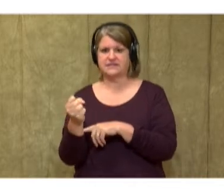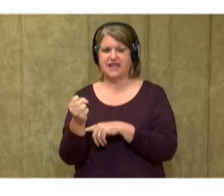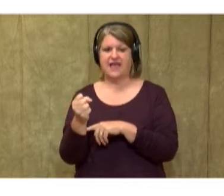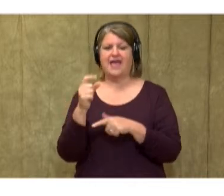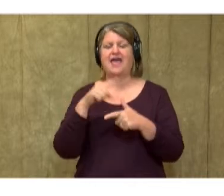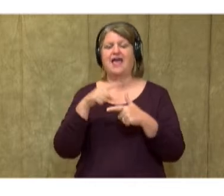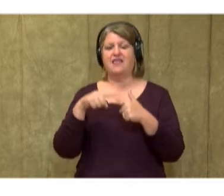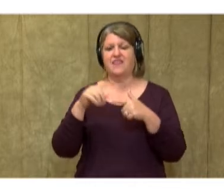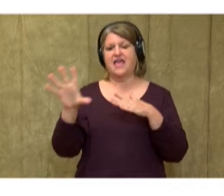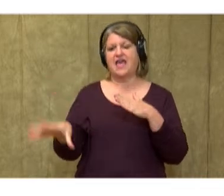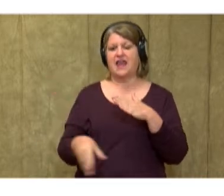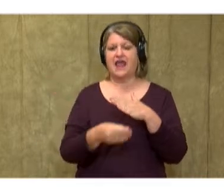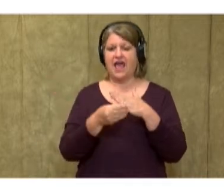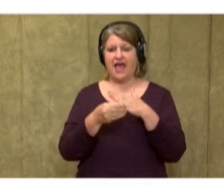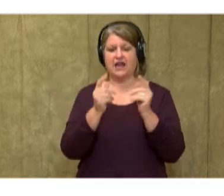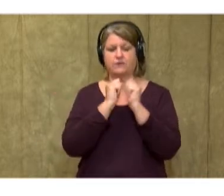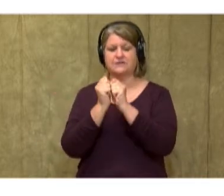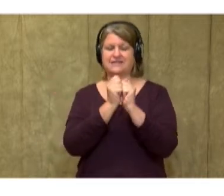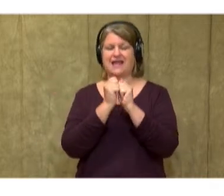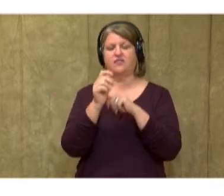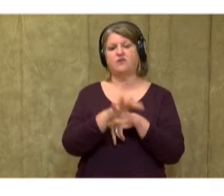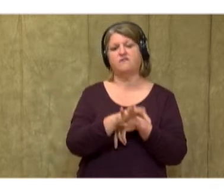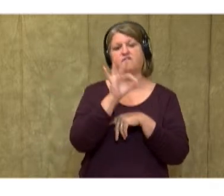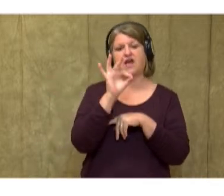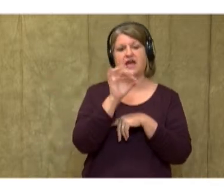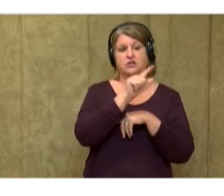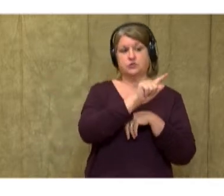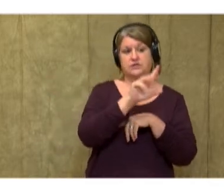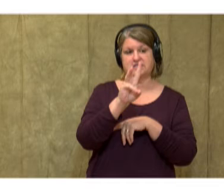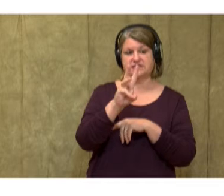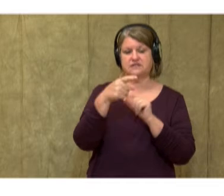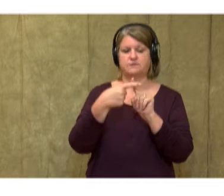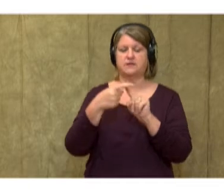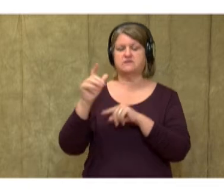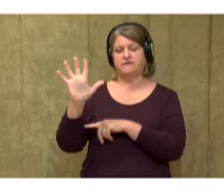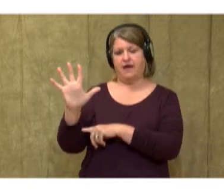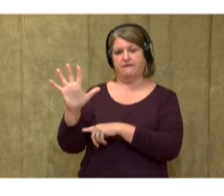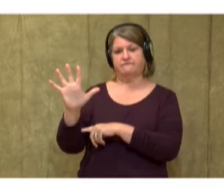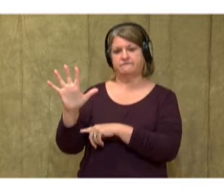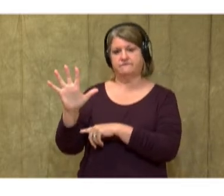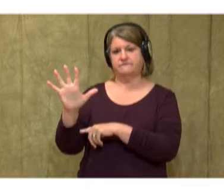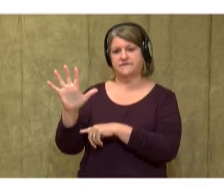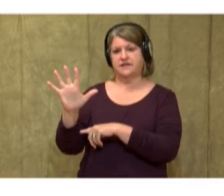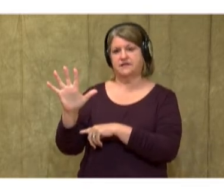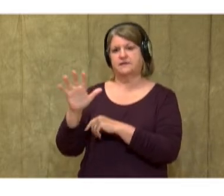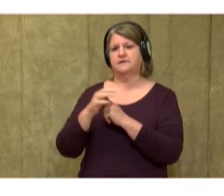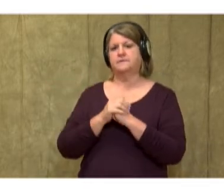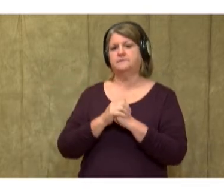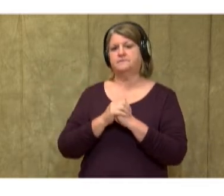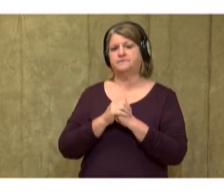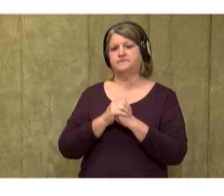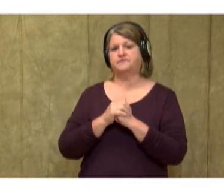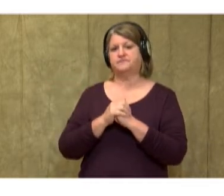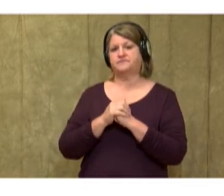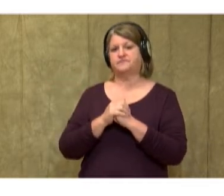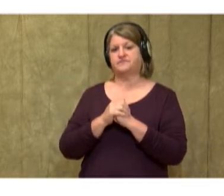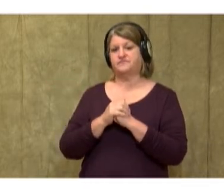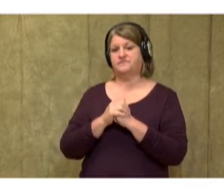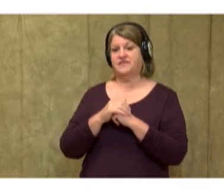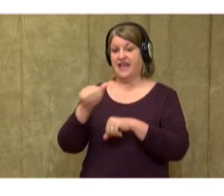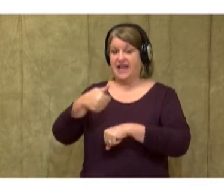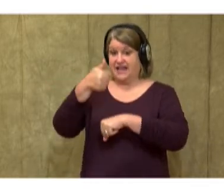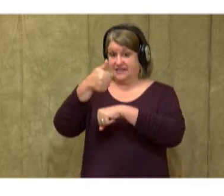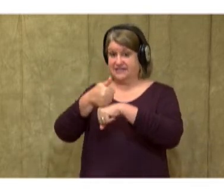together. Find 26 plus 5. I already did the illustration for